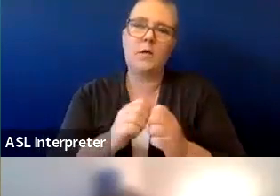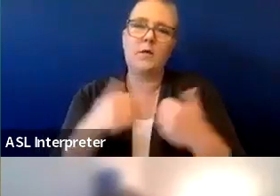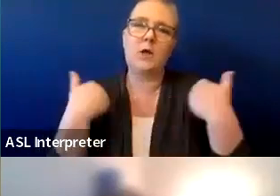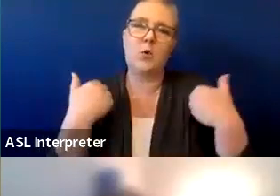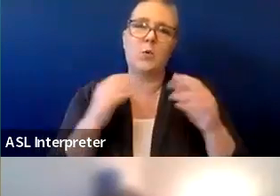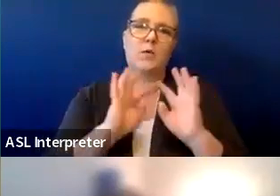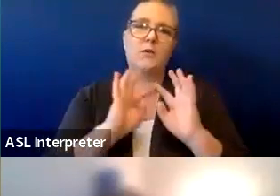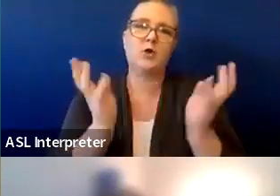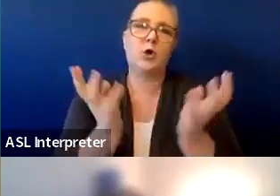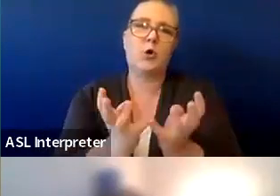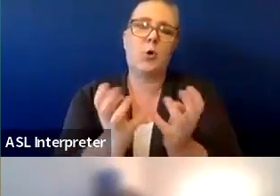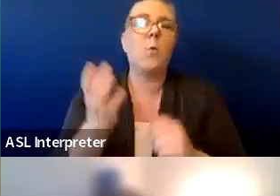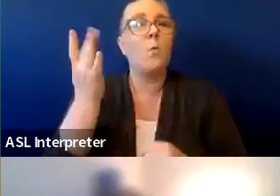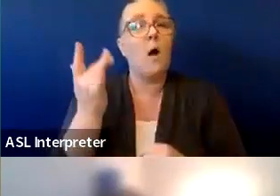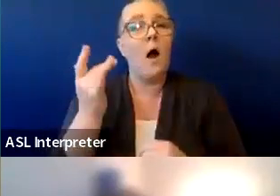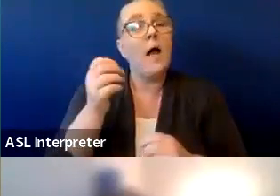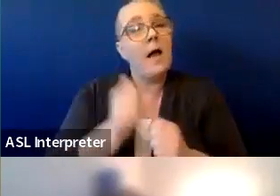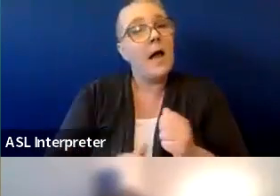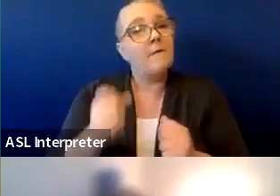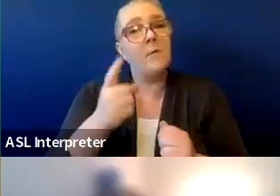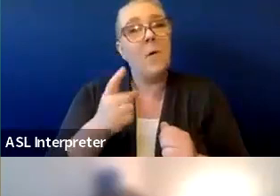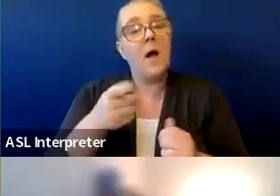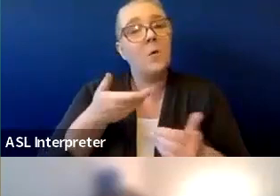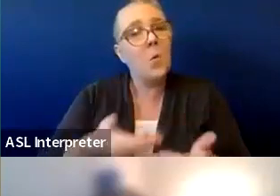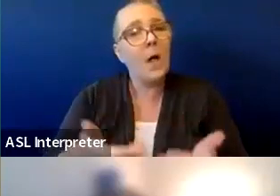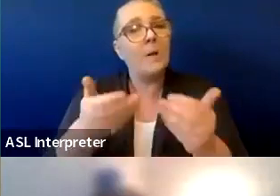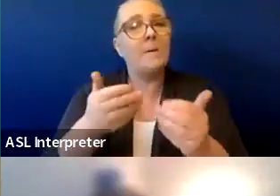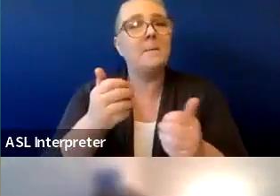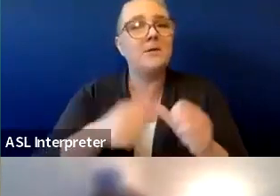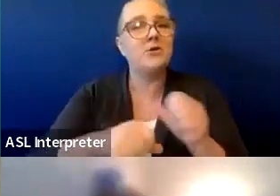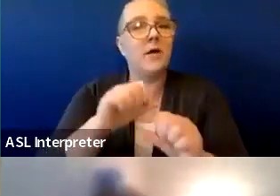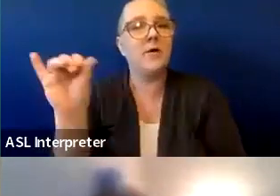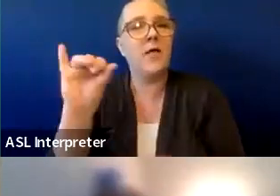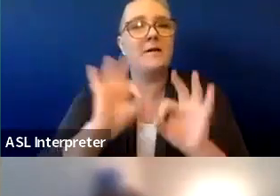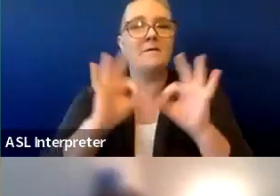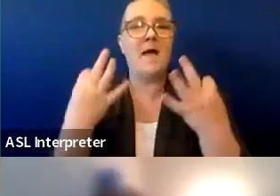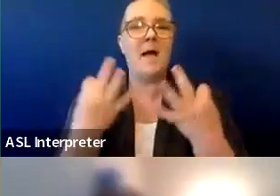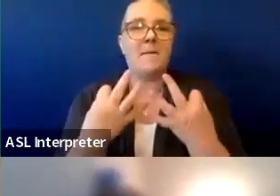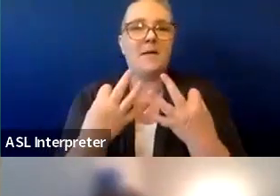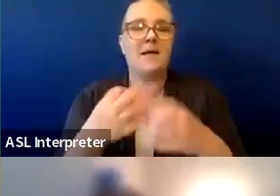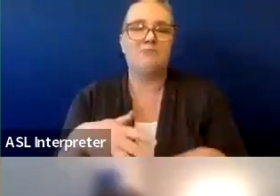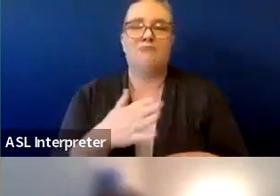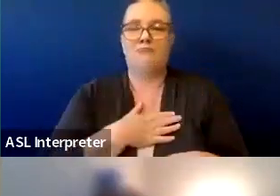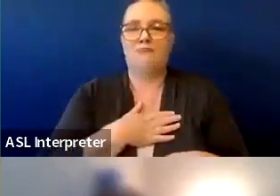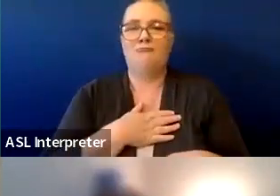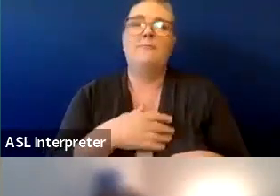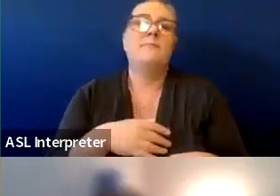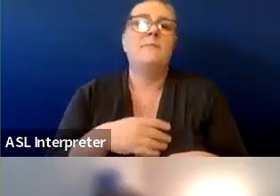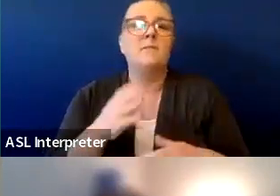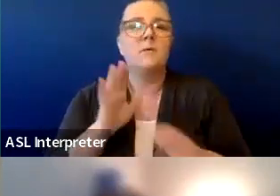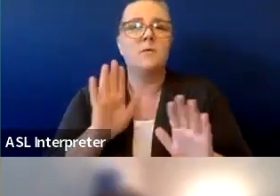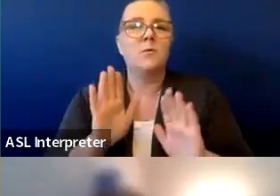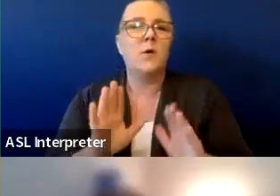because everyone in the youth circles welcome each other like family." I thought that was such a great, that is awesome. Great